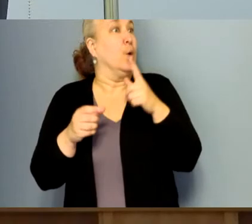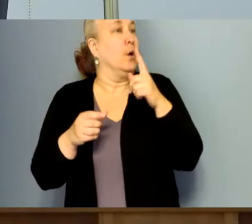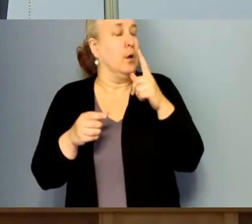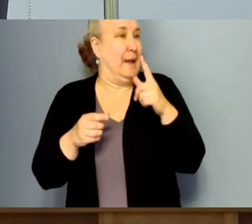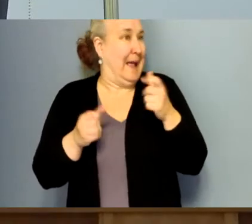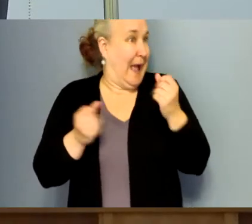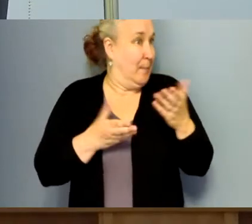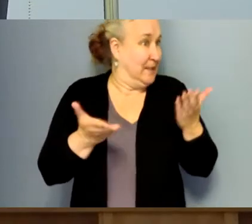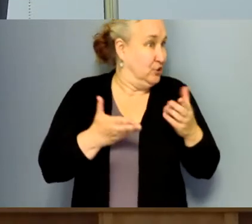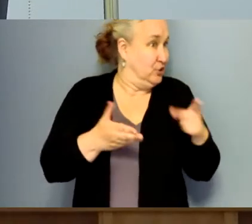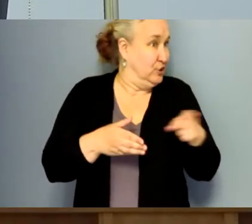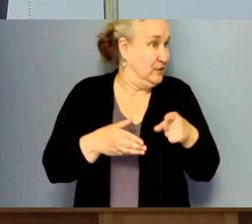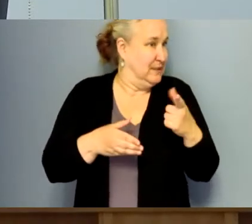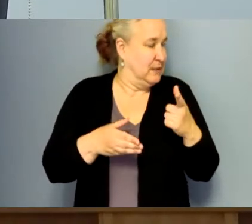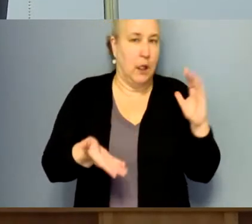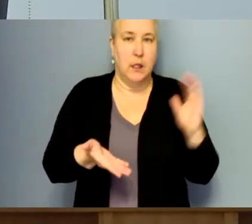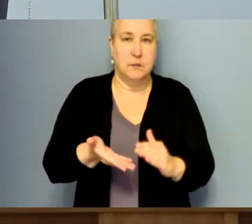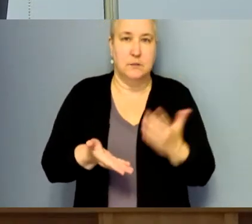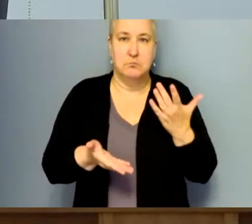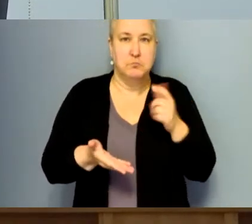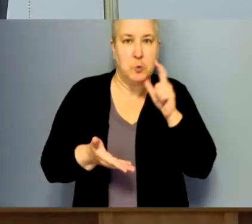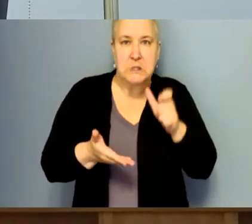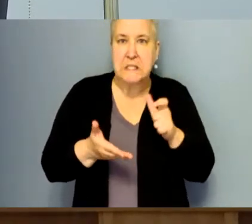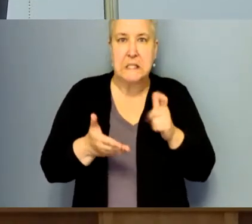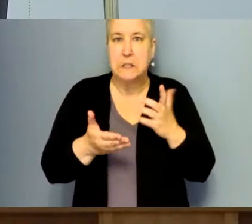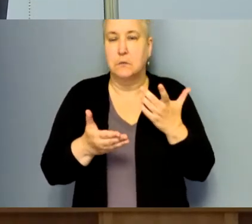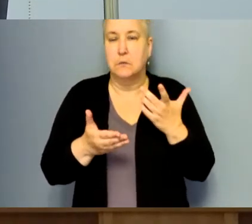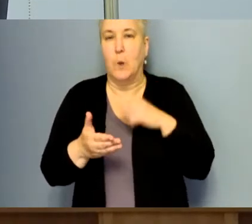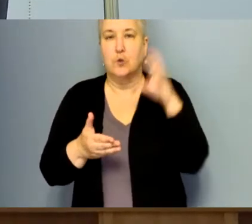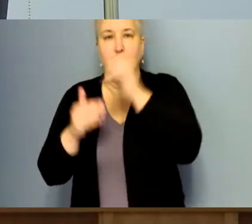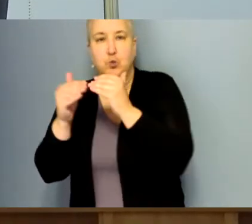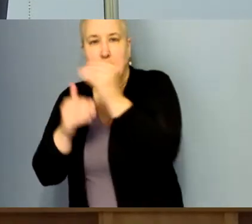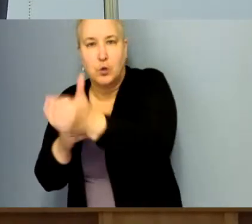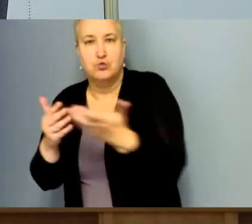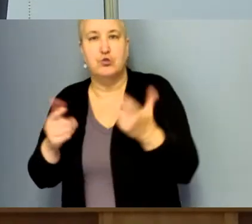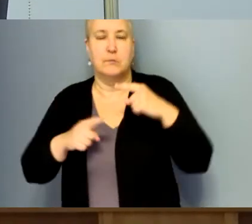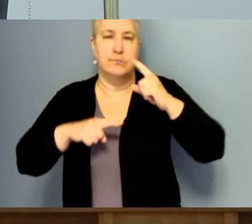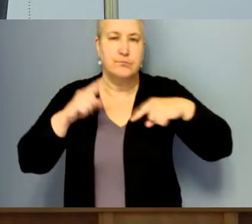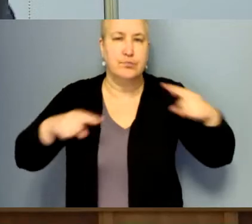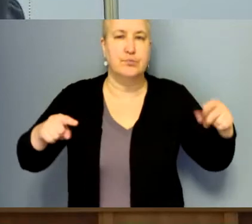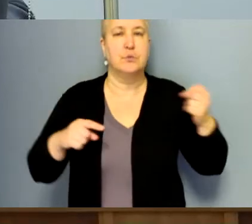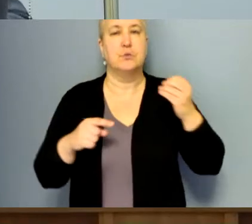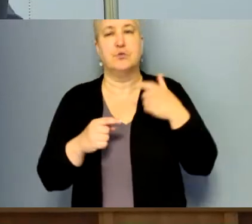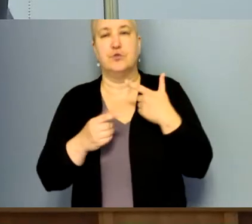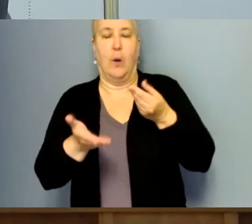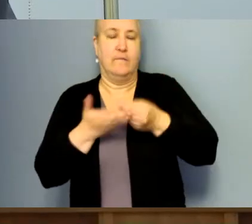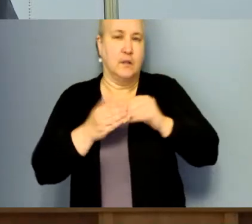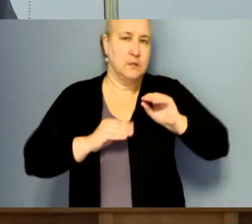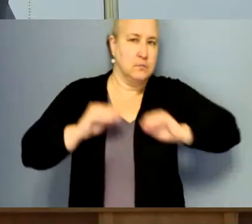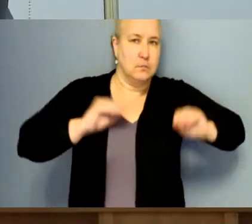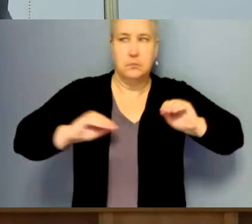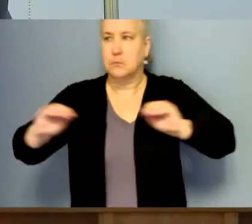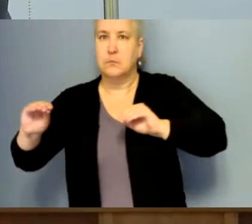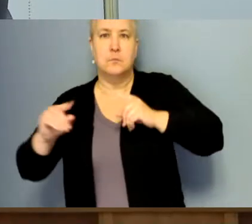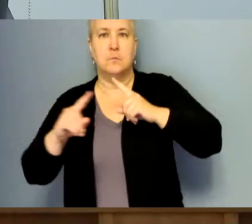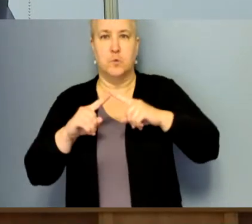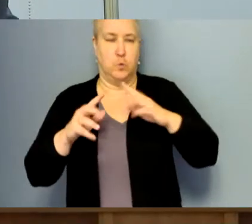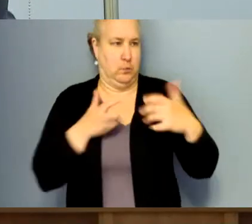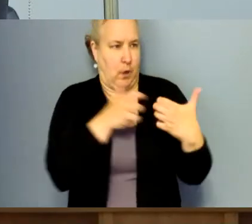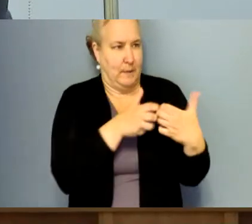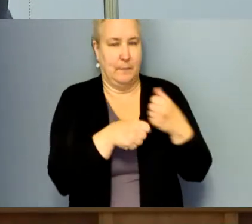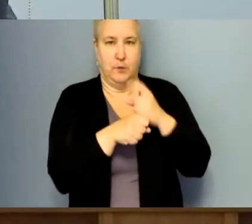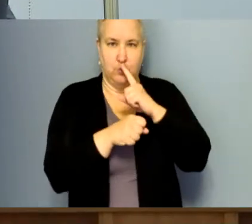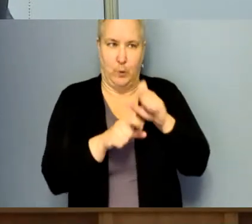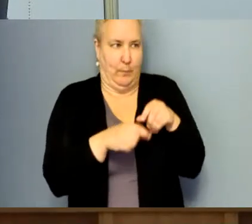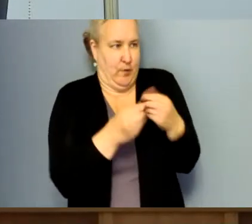there was underutilization of one program, overutilization of other program, and so we're shifting funds from one to the other to make sure we can